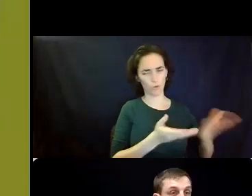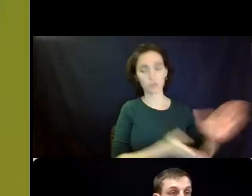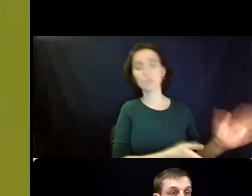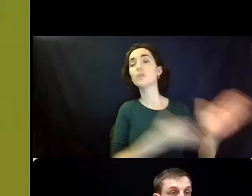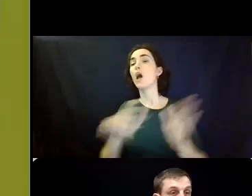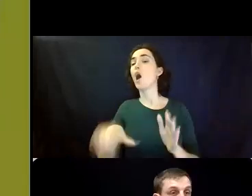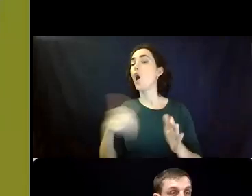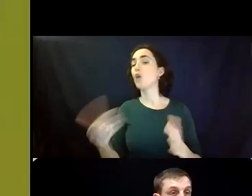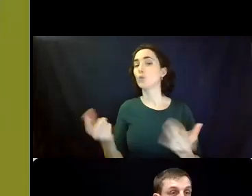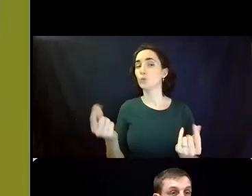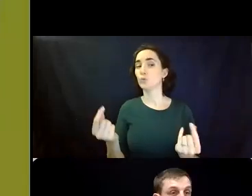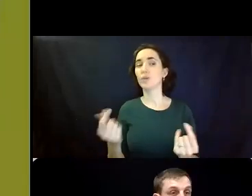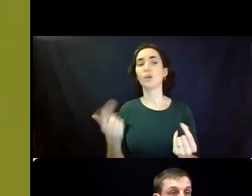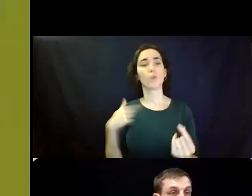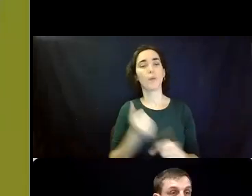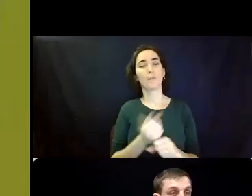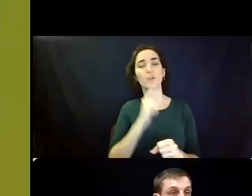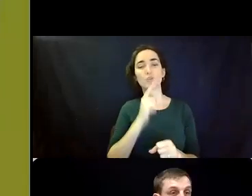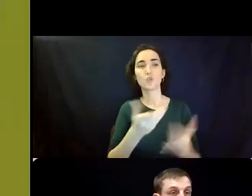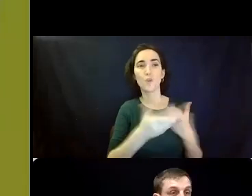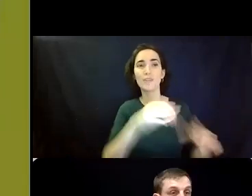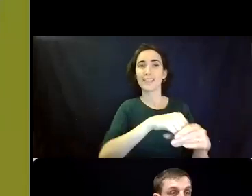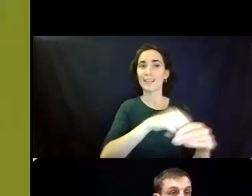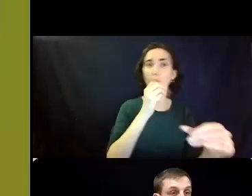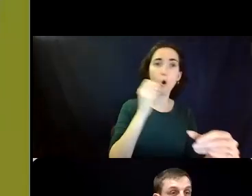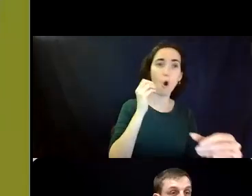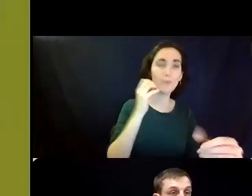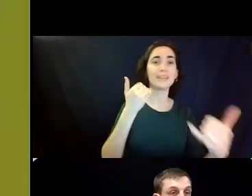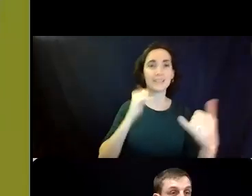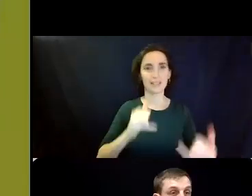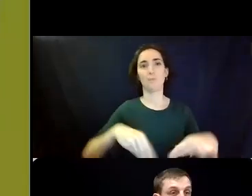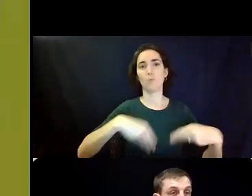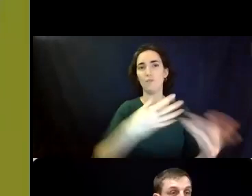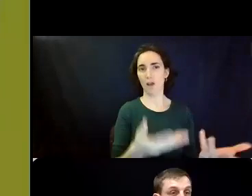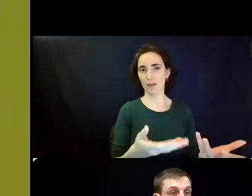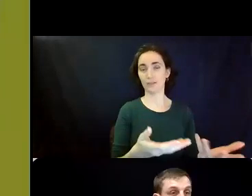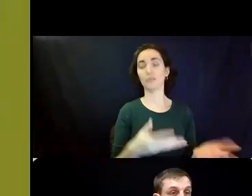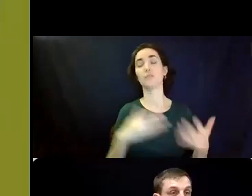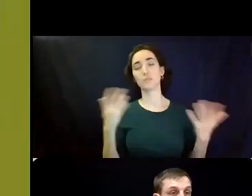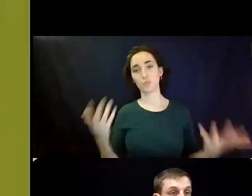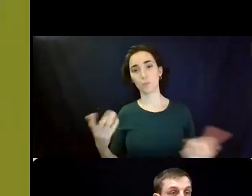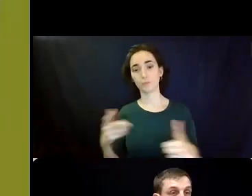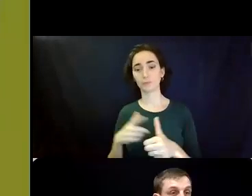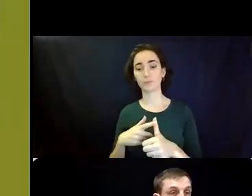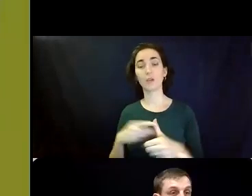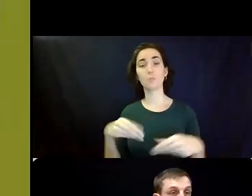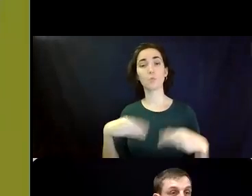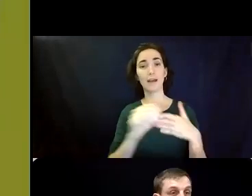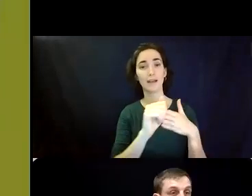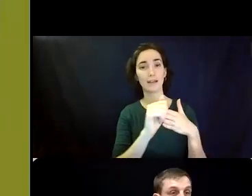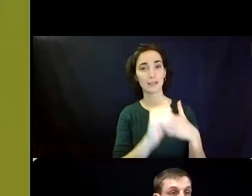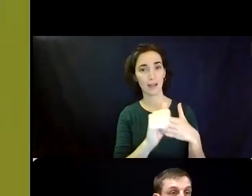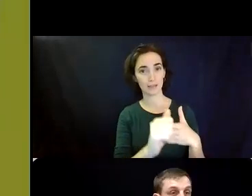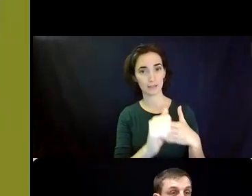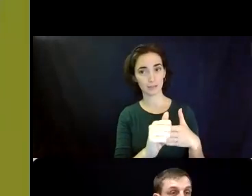wanted to assure that our home-based services were still being delivered. So in addition to providing guidance to